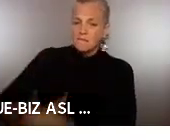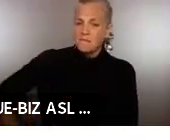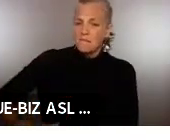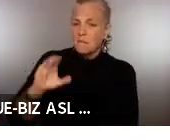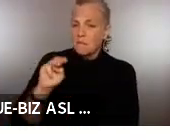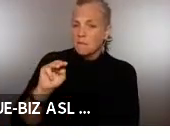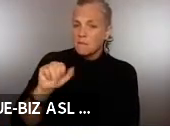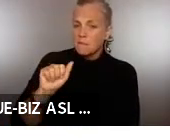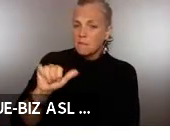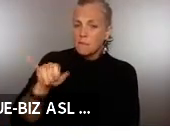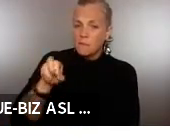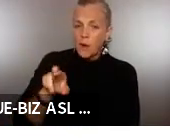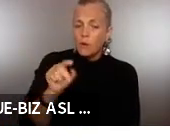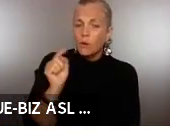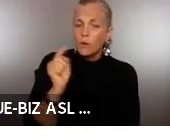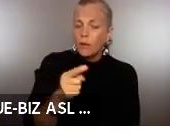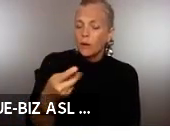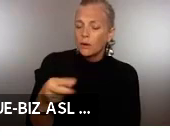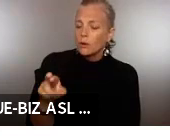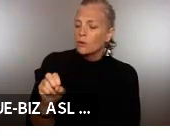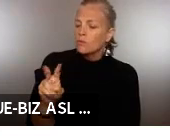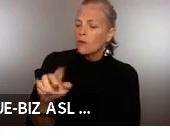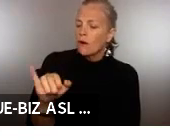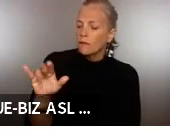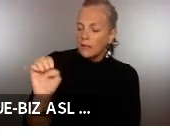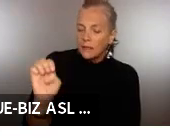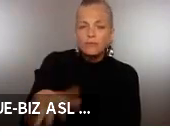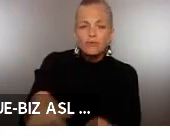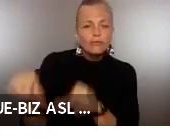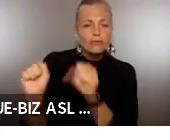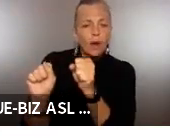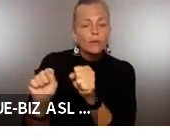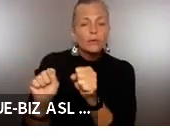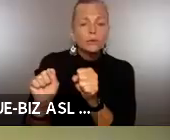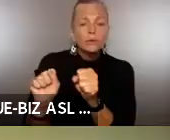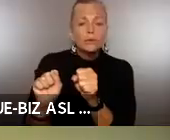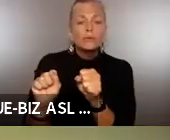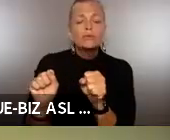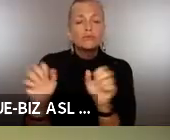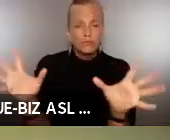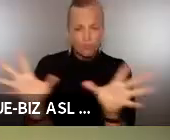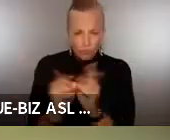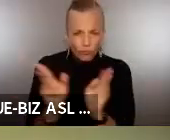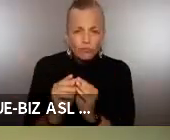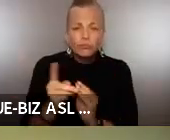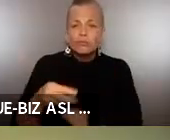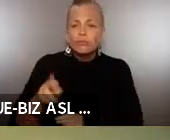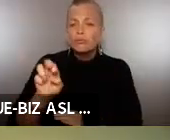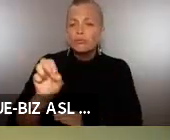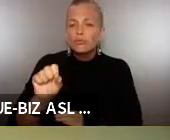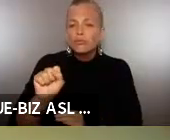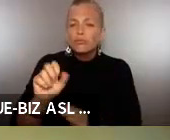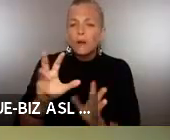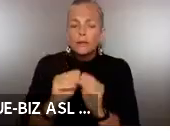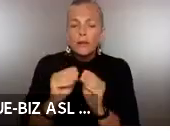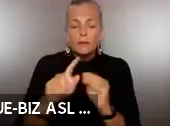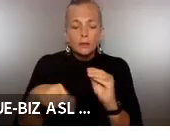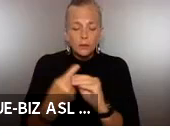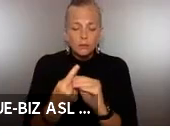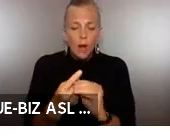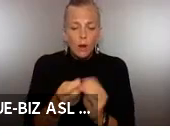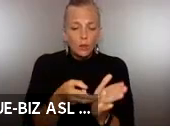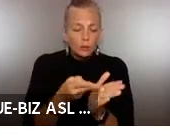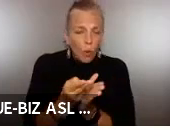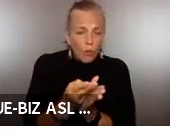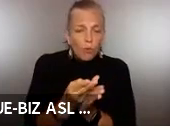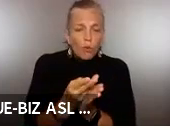press conference on truth and reconciliation and reparations. Yeah, I saw that. And I just said, wow, this